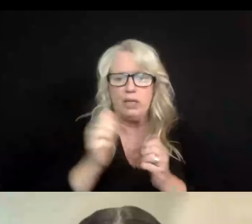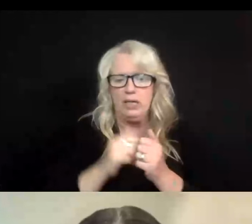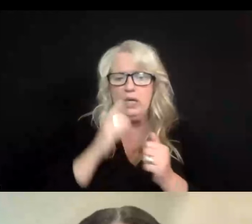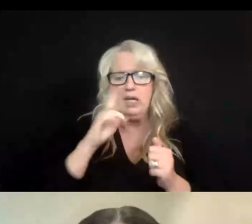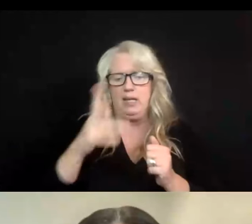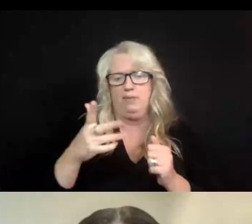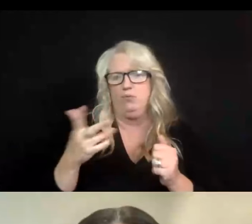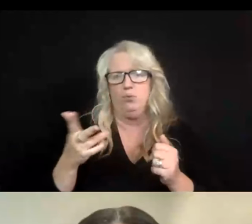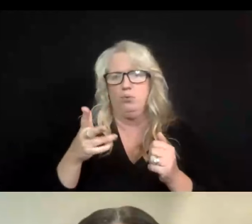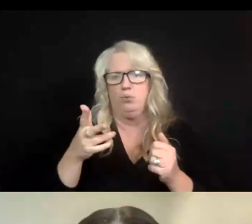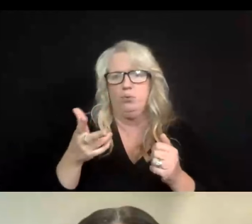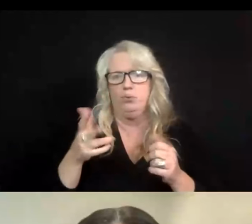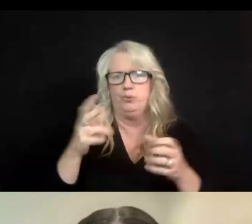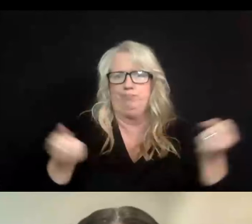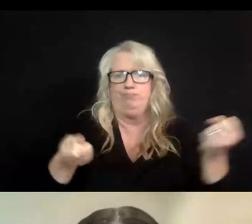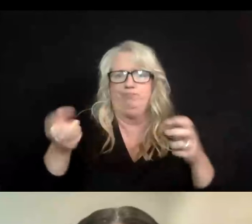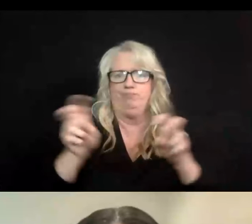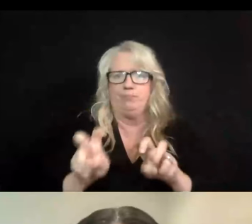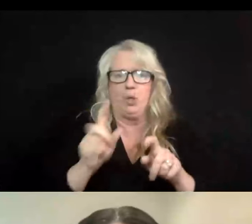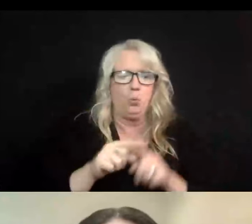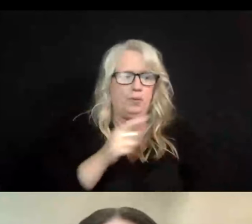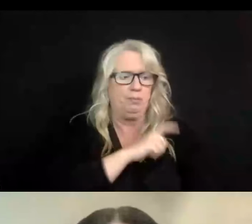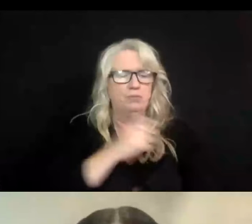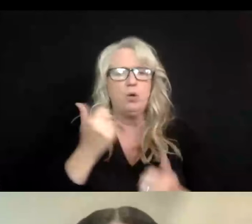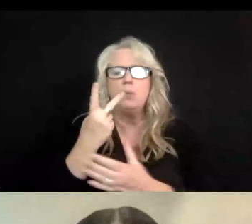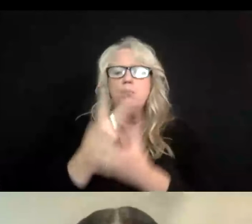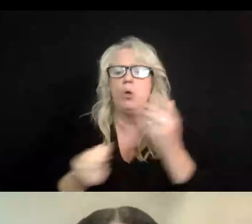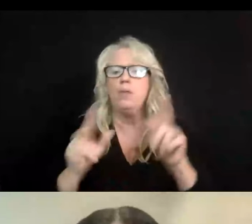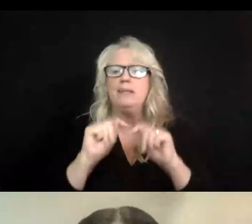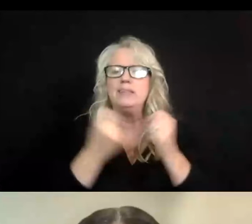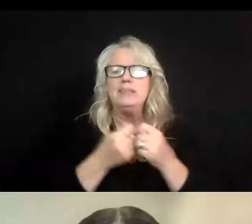officer, and then they respond out together as a team to handle